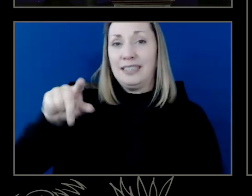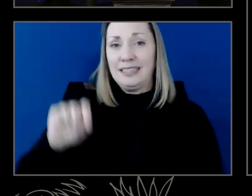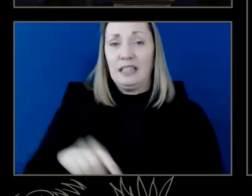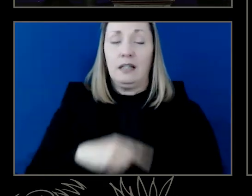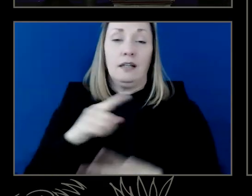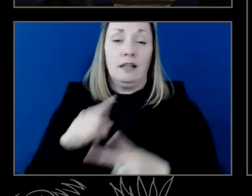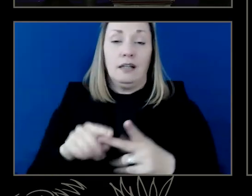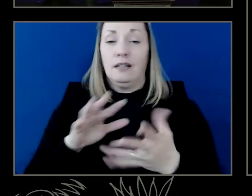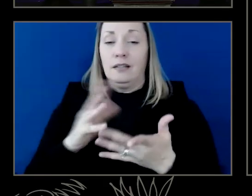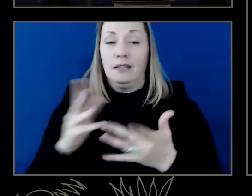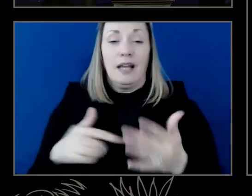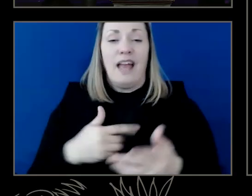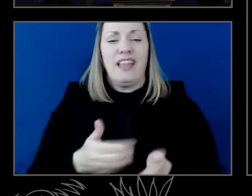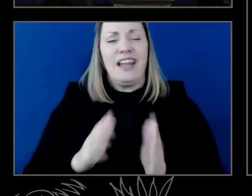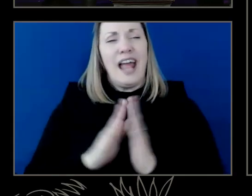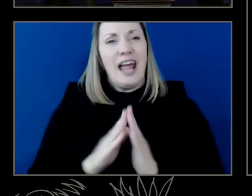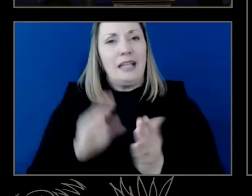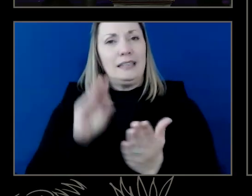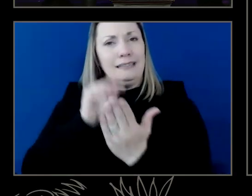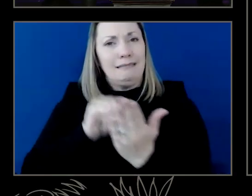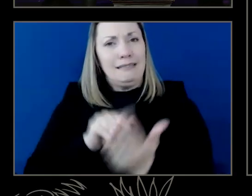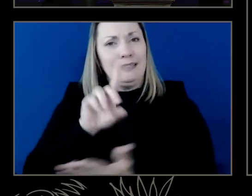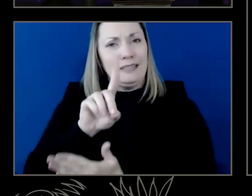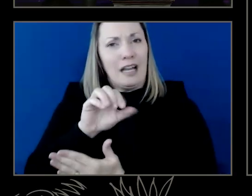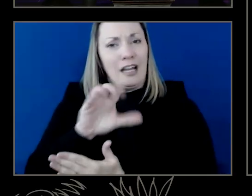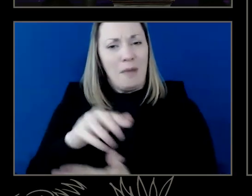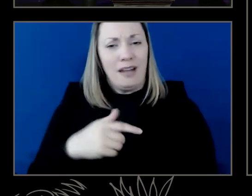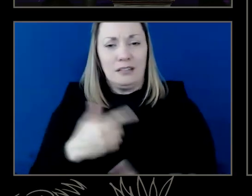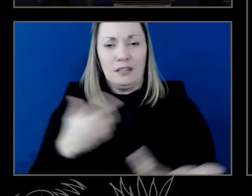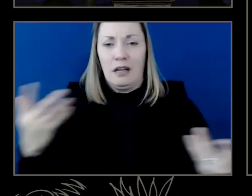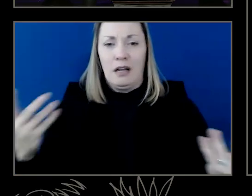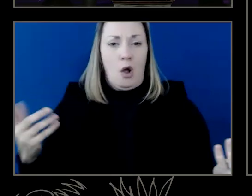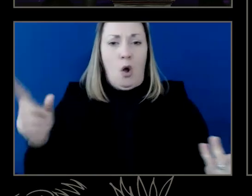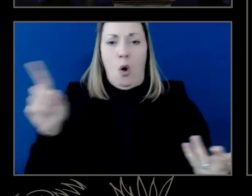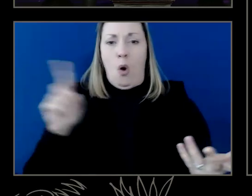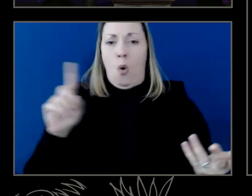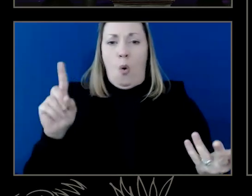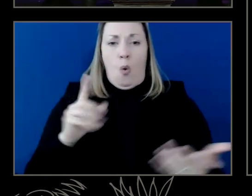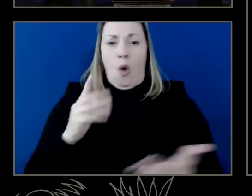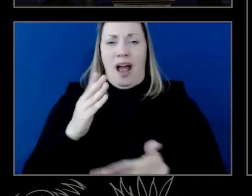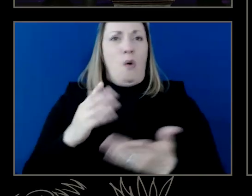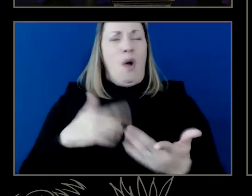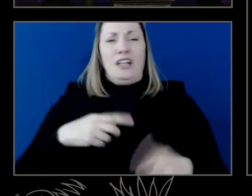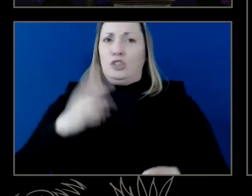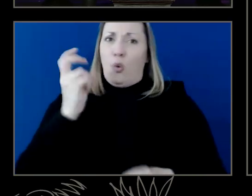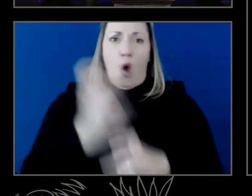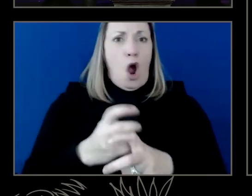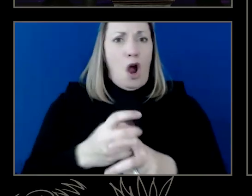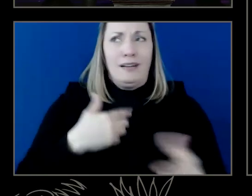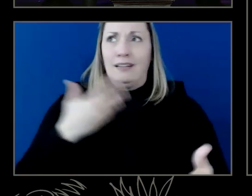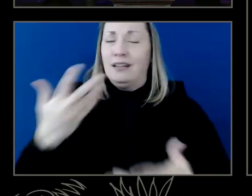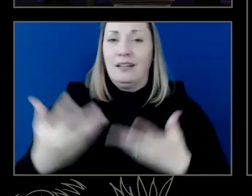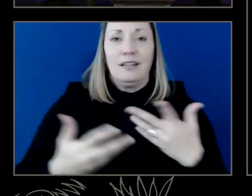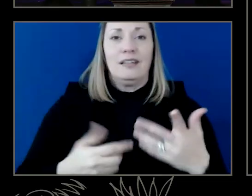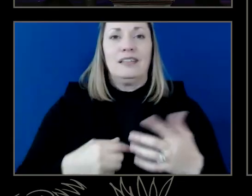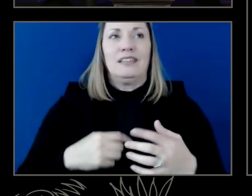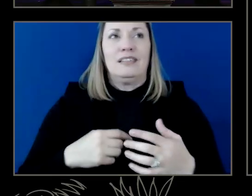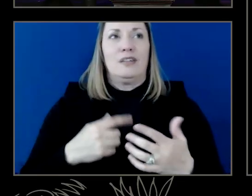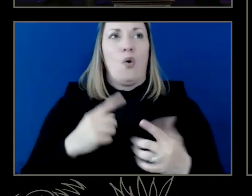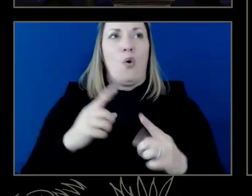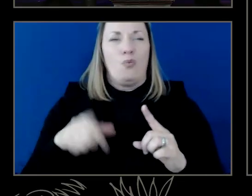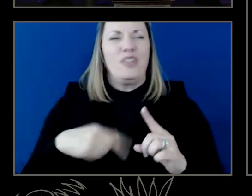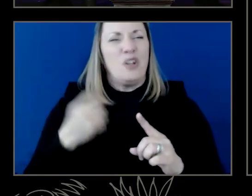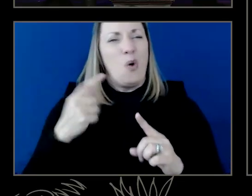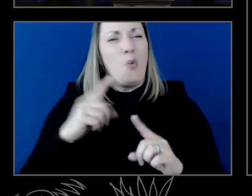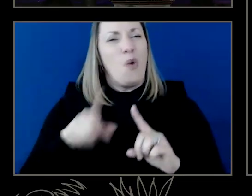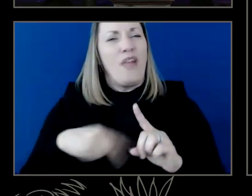documentation, and asking yourself, why is this part so hard? That's the moment when infrastructure starts getting in the way.